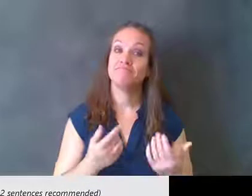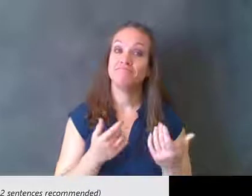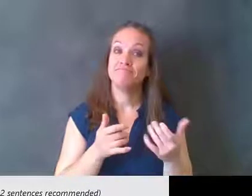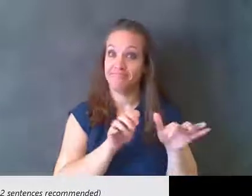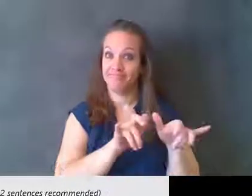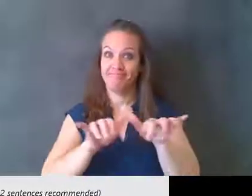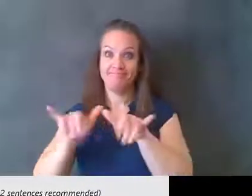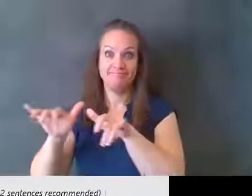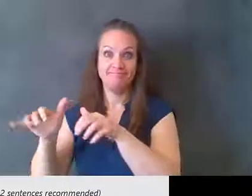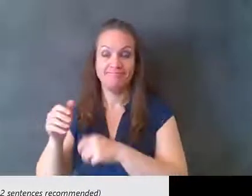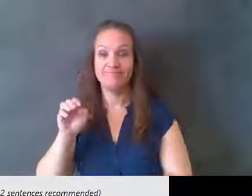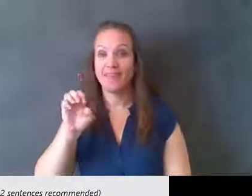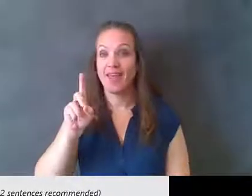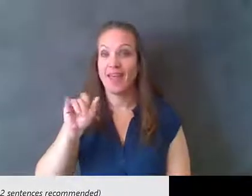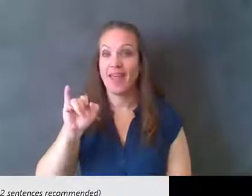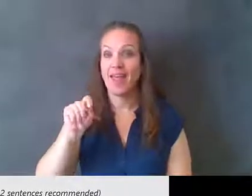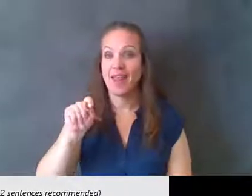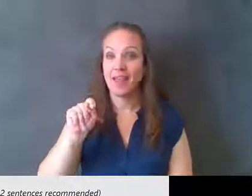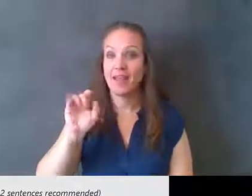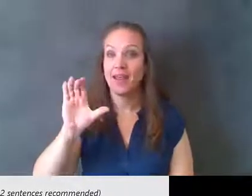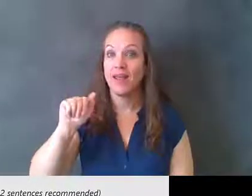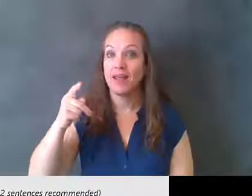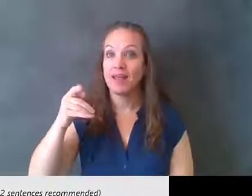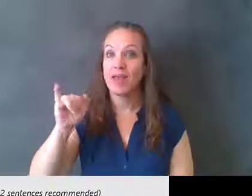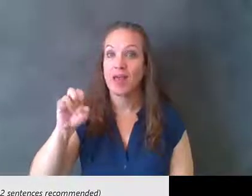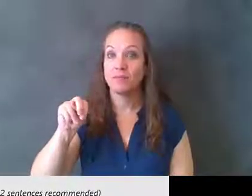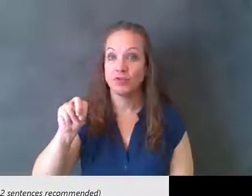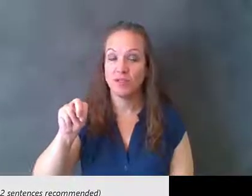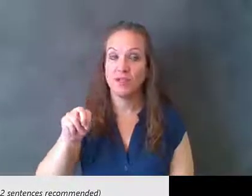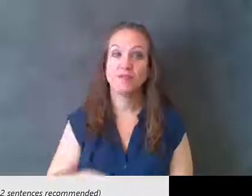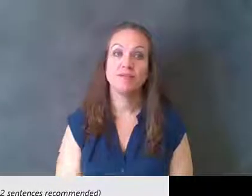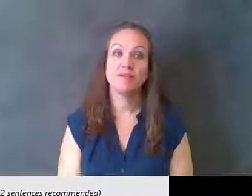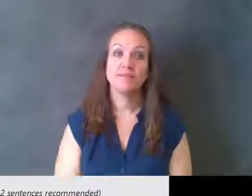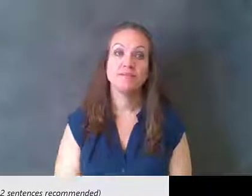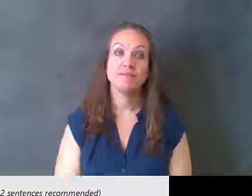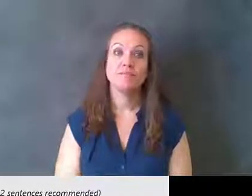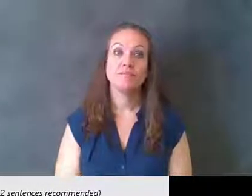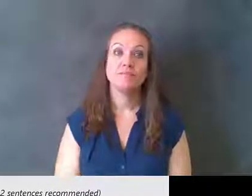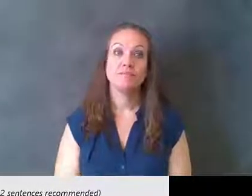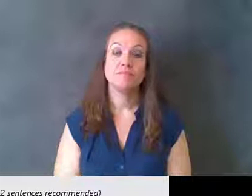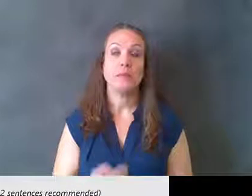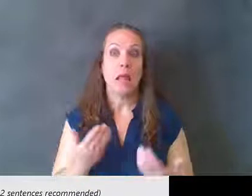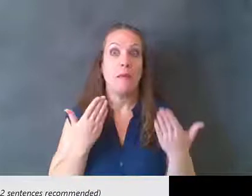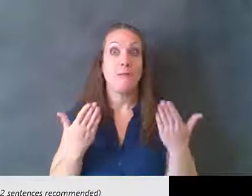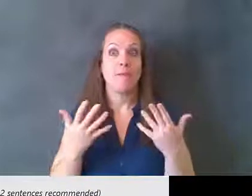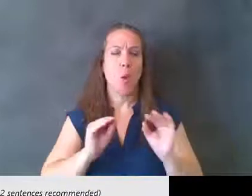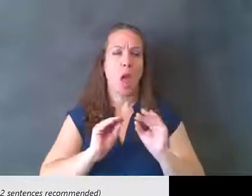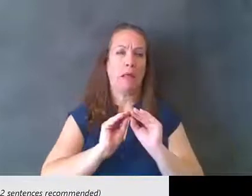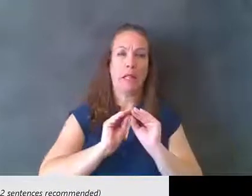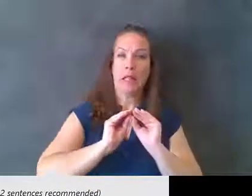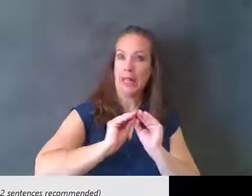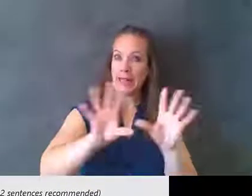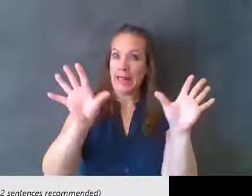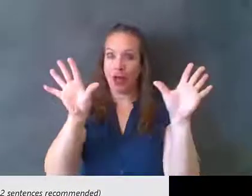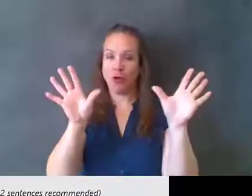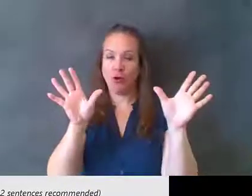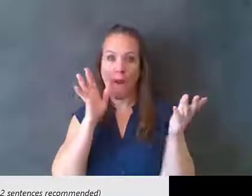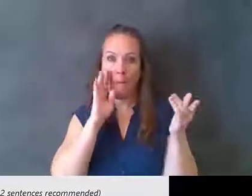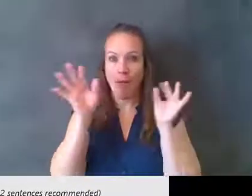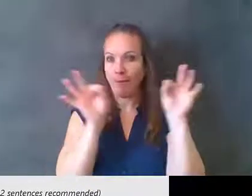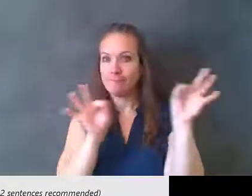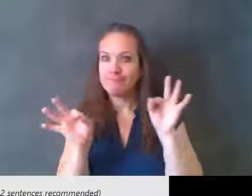here. And maybe I want to be really in-depth in my description of this image, so I'm going to give the hex colors for